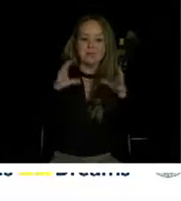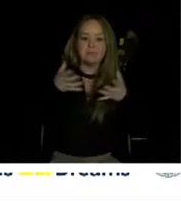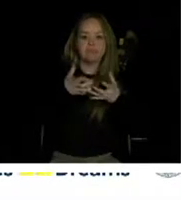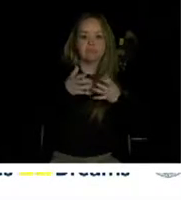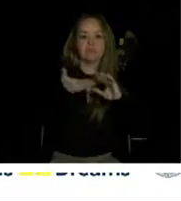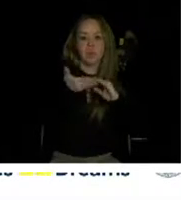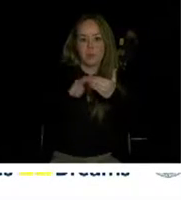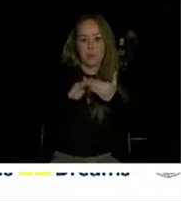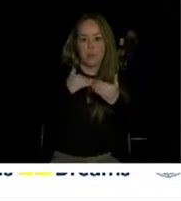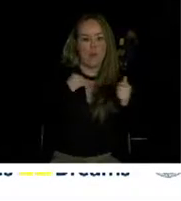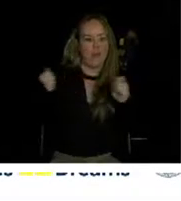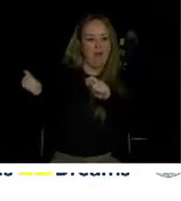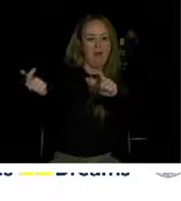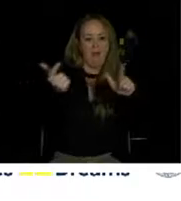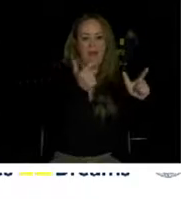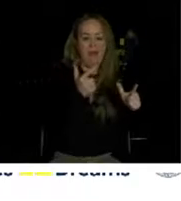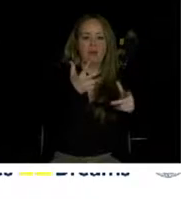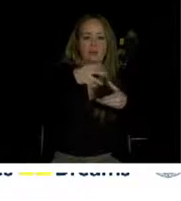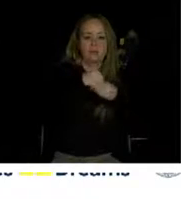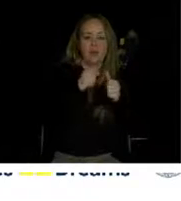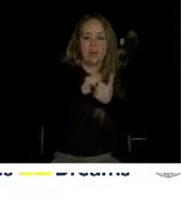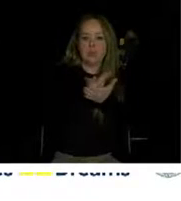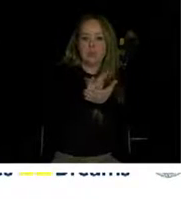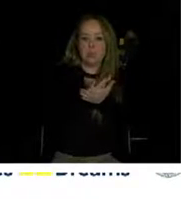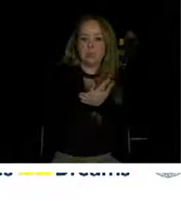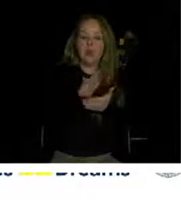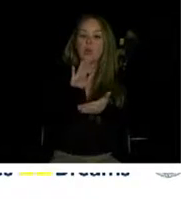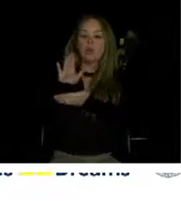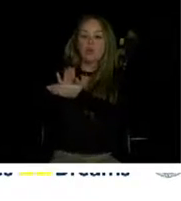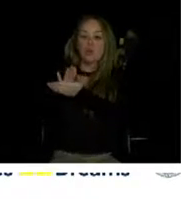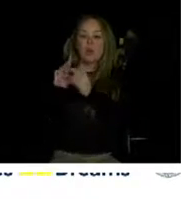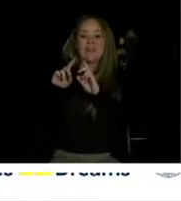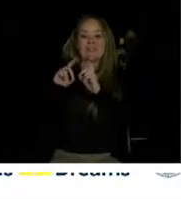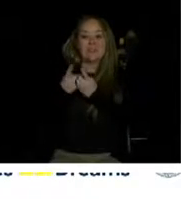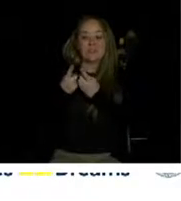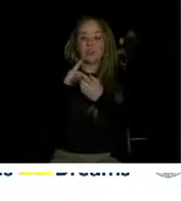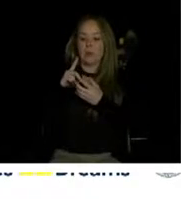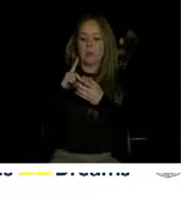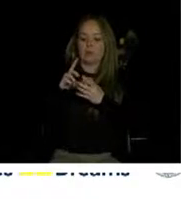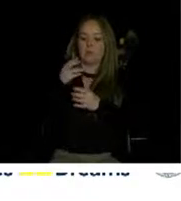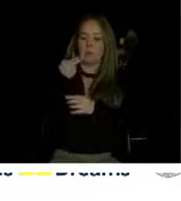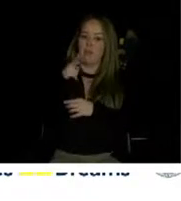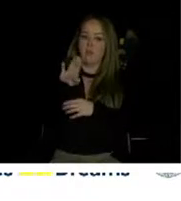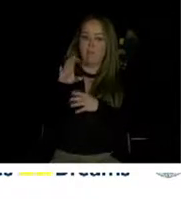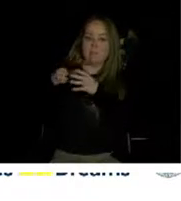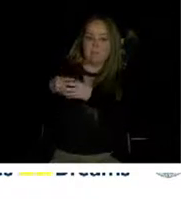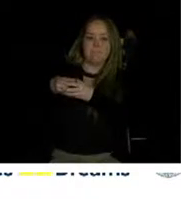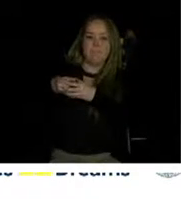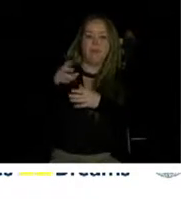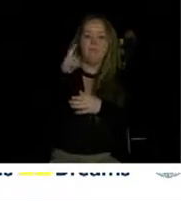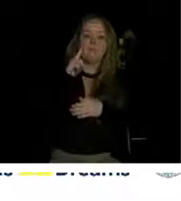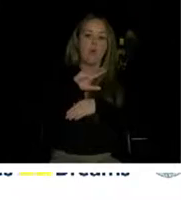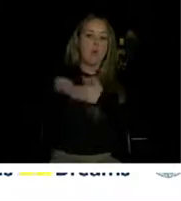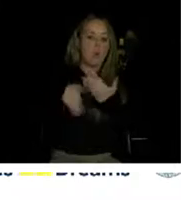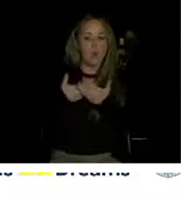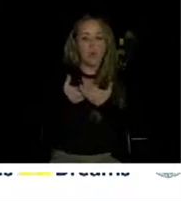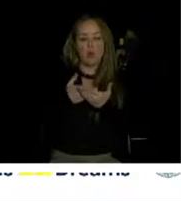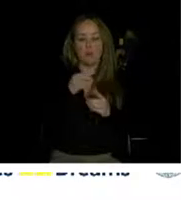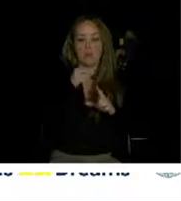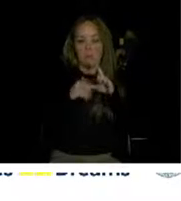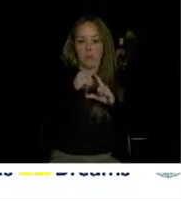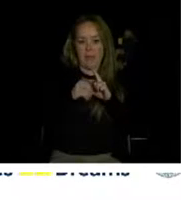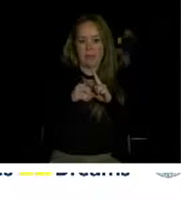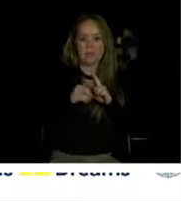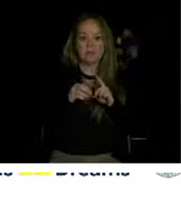part of the schools in the community. The school district is the hub for the entire community of El Paso. And